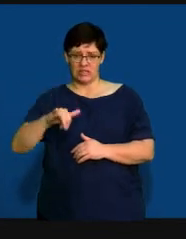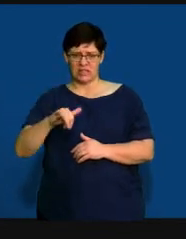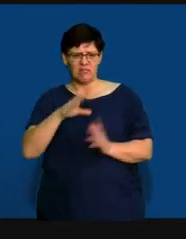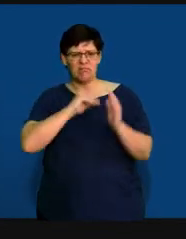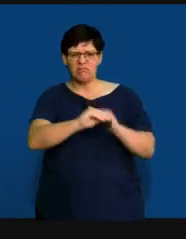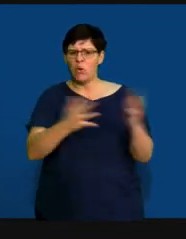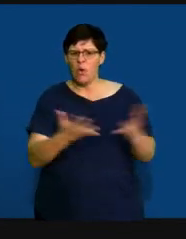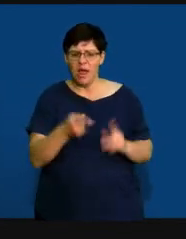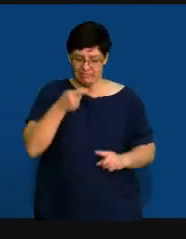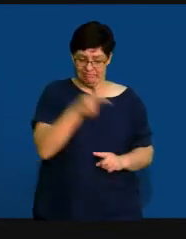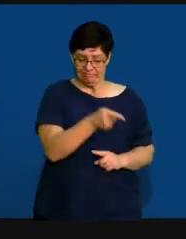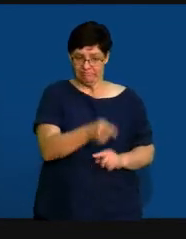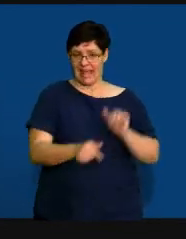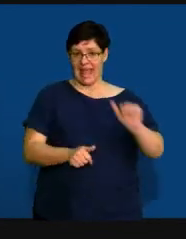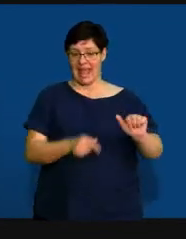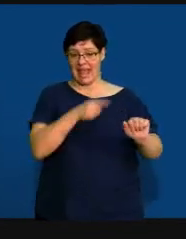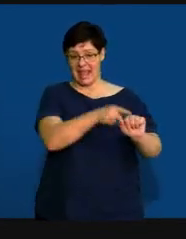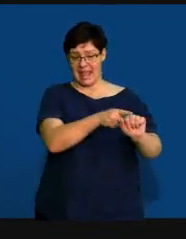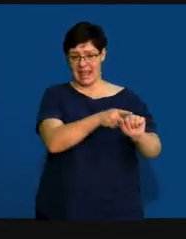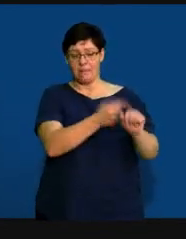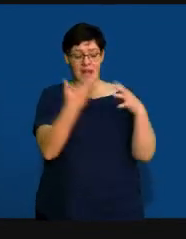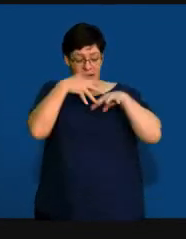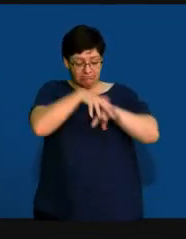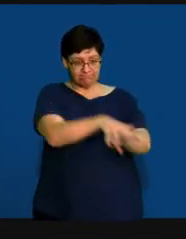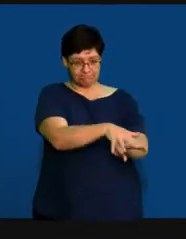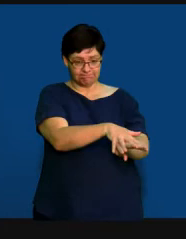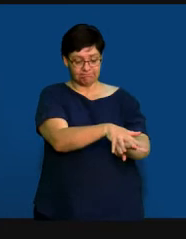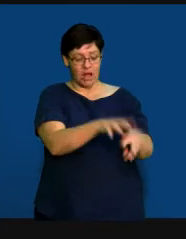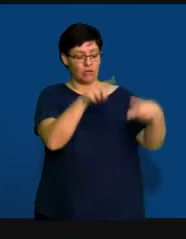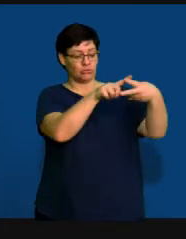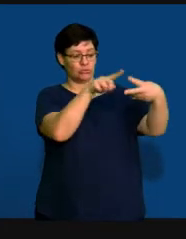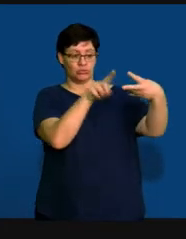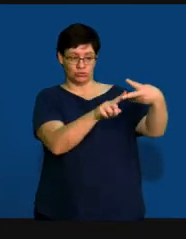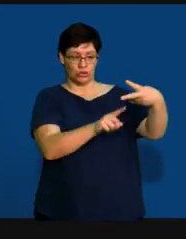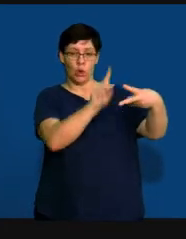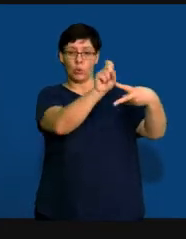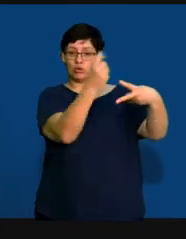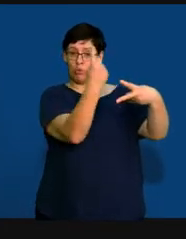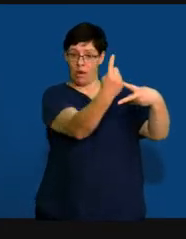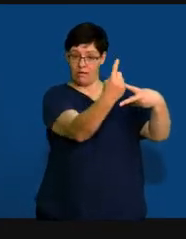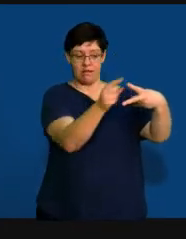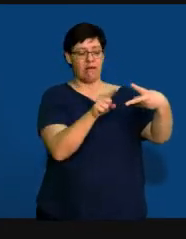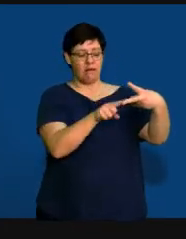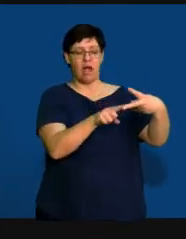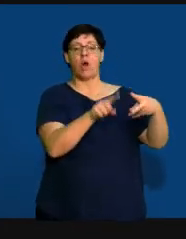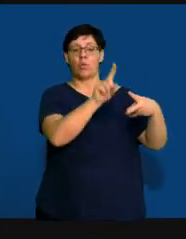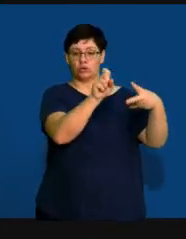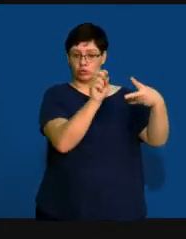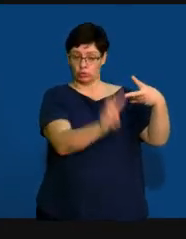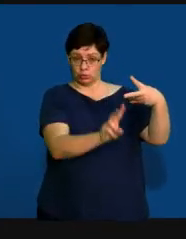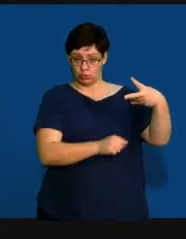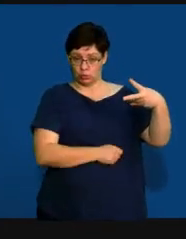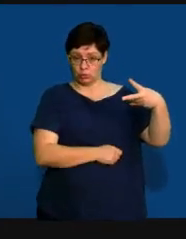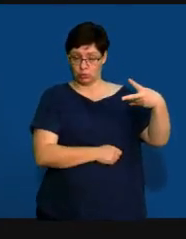And climate and weather is combined into 2 questions. Question 1 as well as